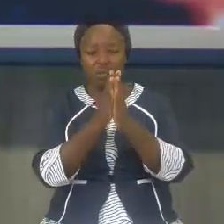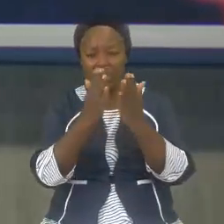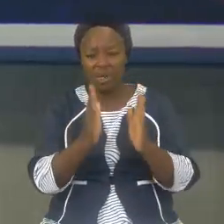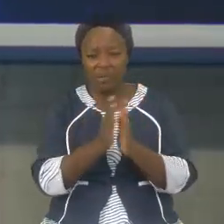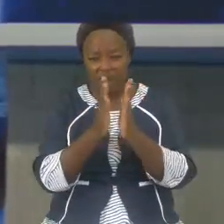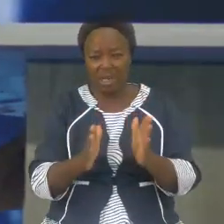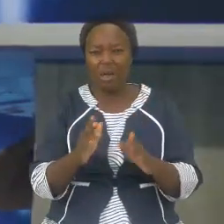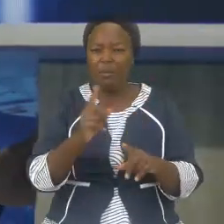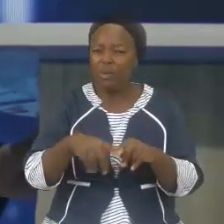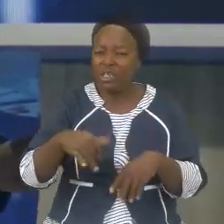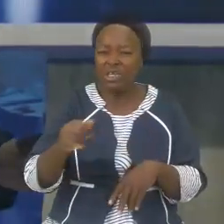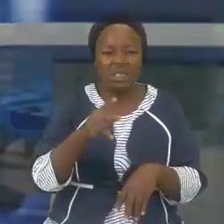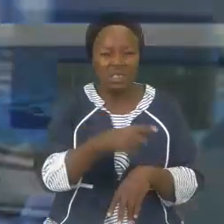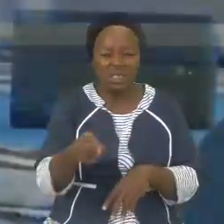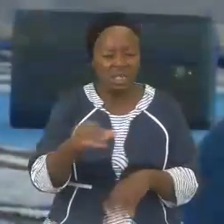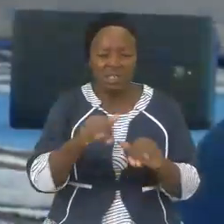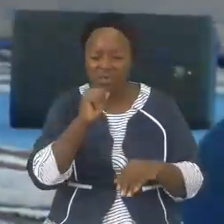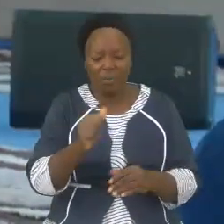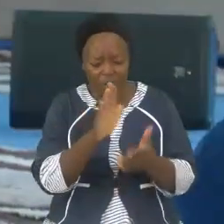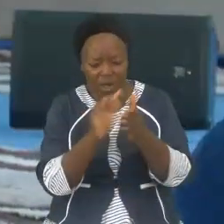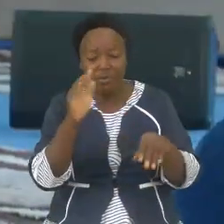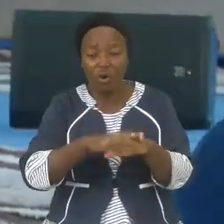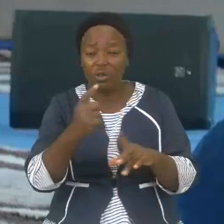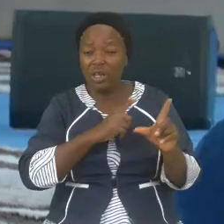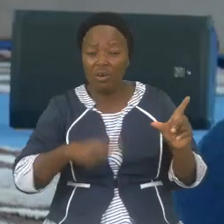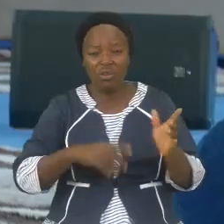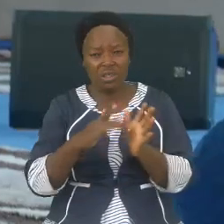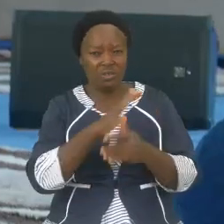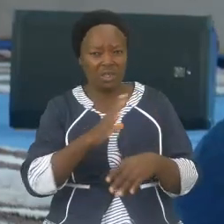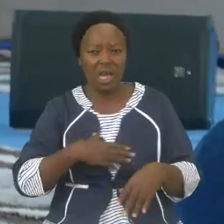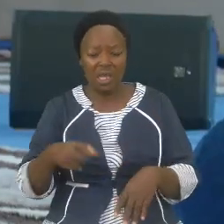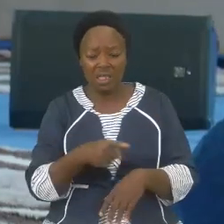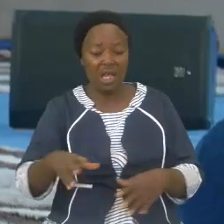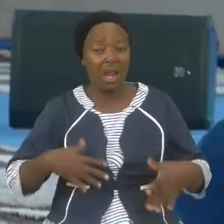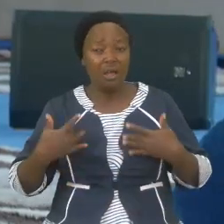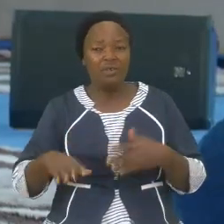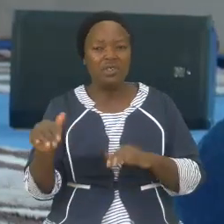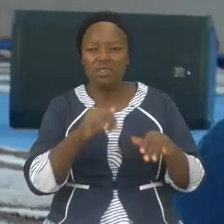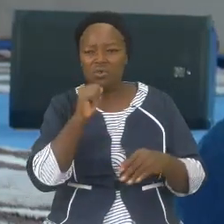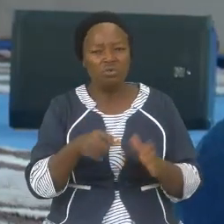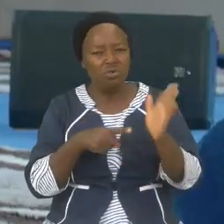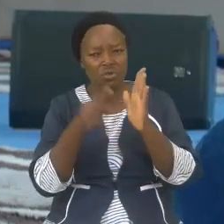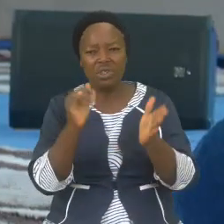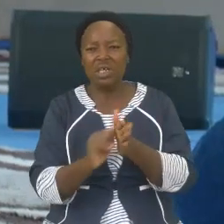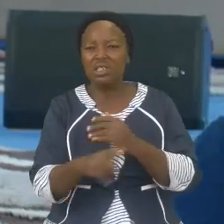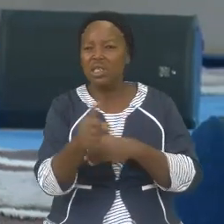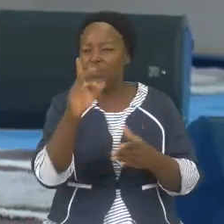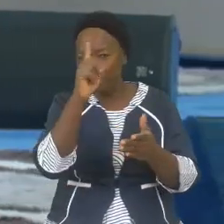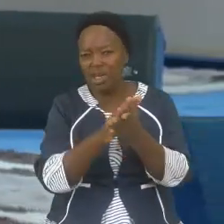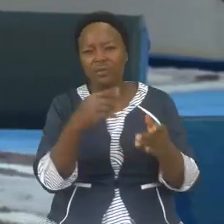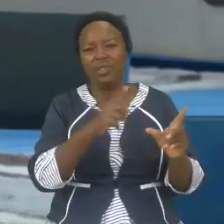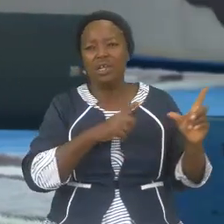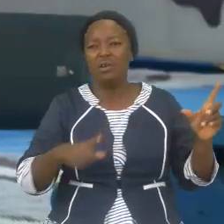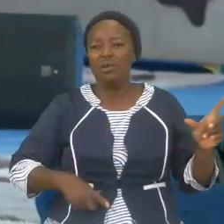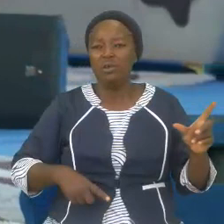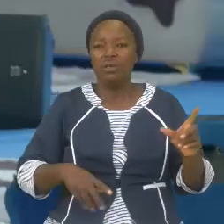not believe on the Lord Jesus Christ, and their lives did not show that they believed the Lord. They will